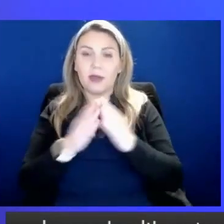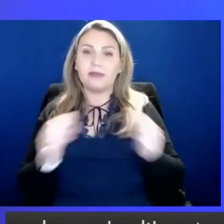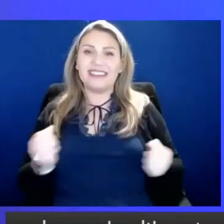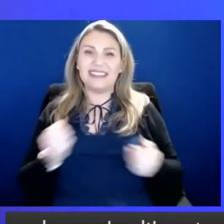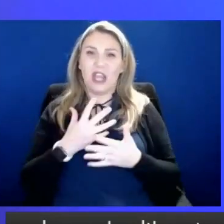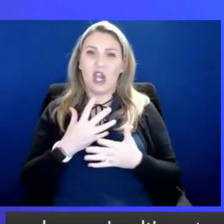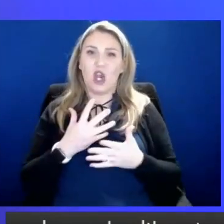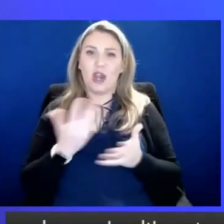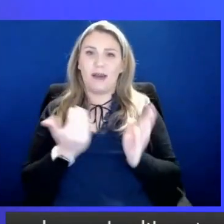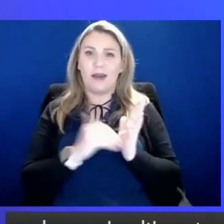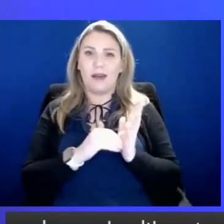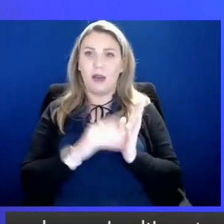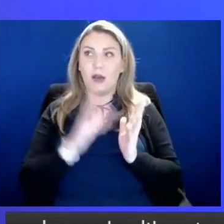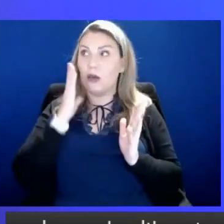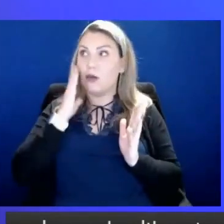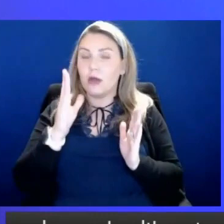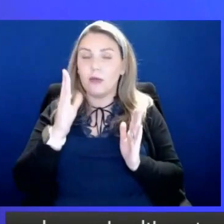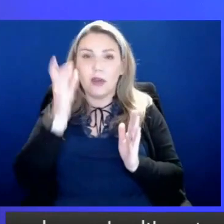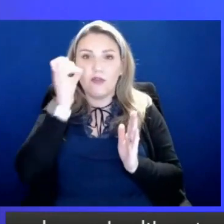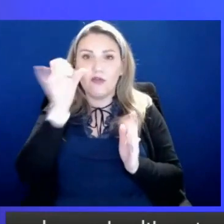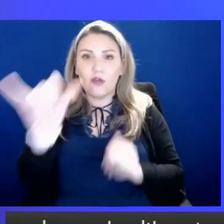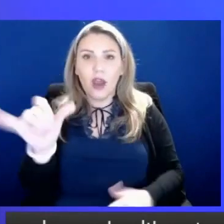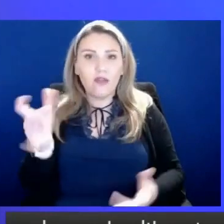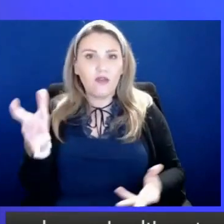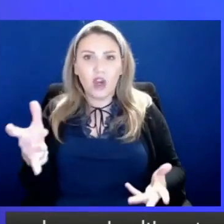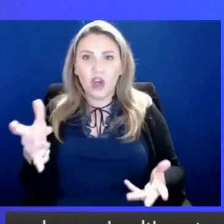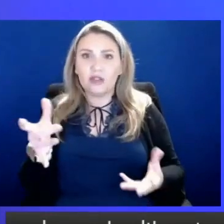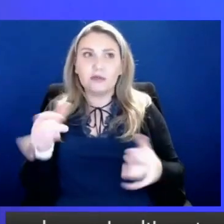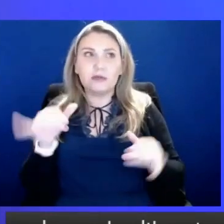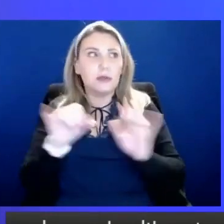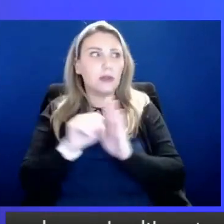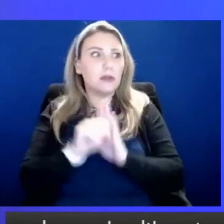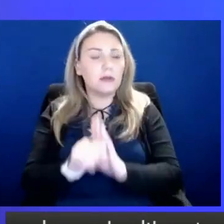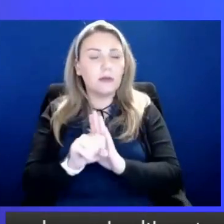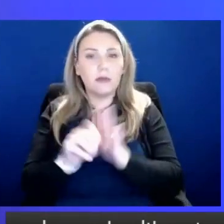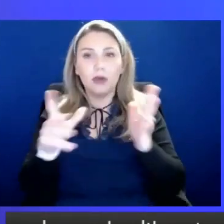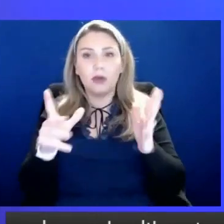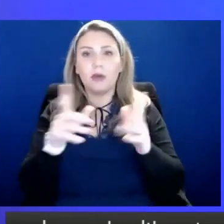going to be like this forever? And then